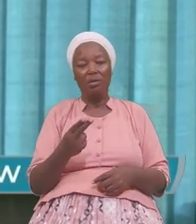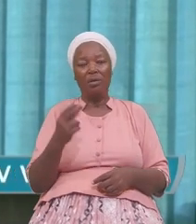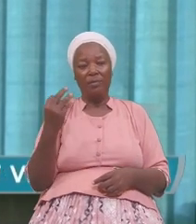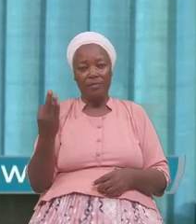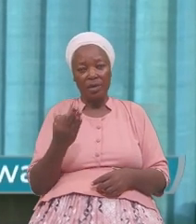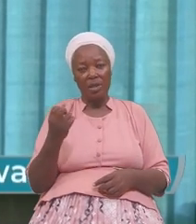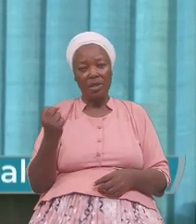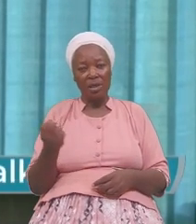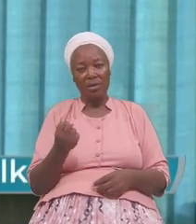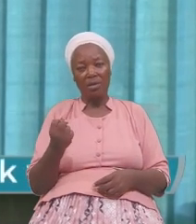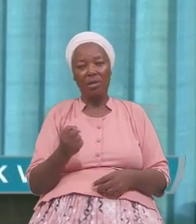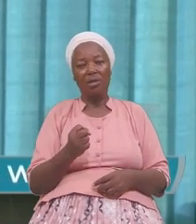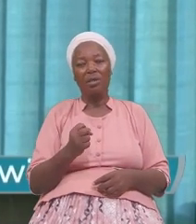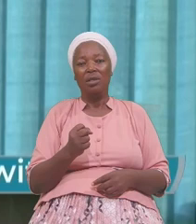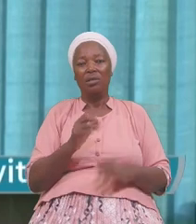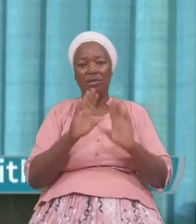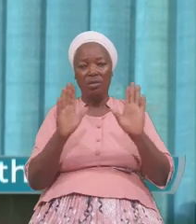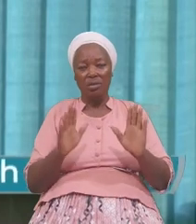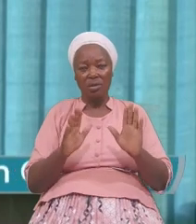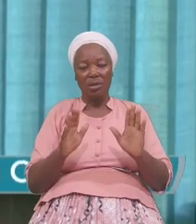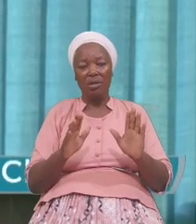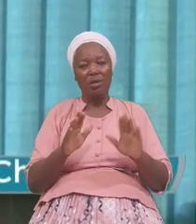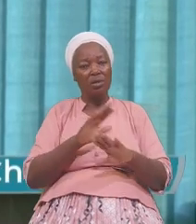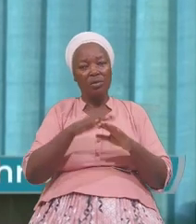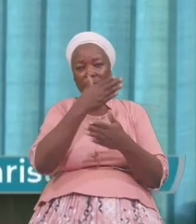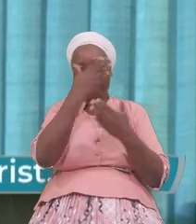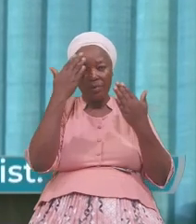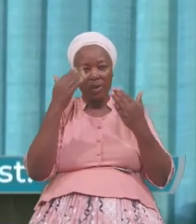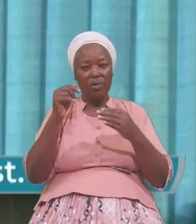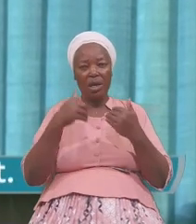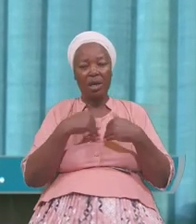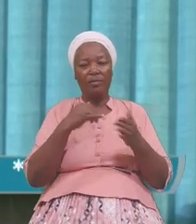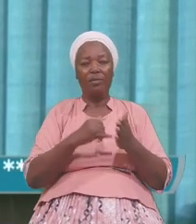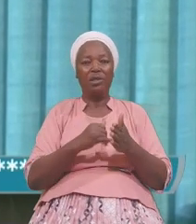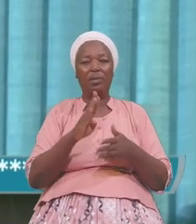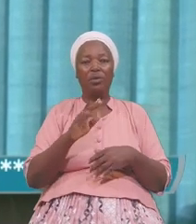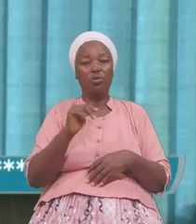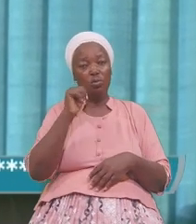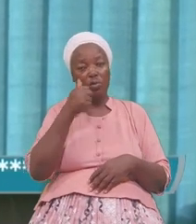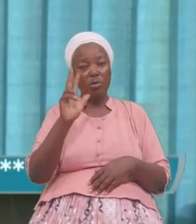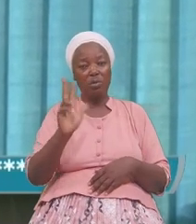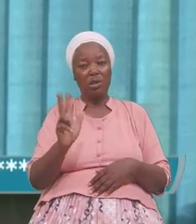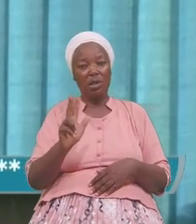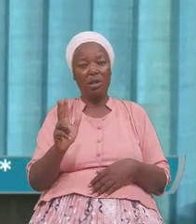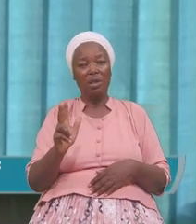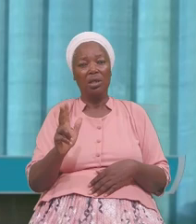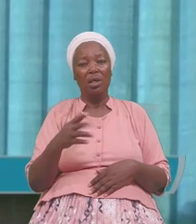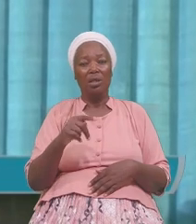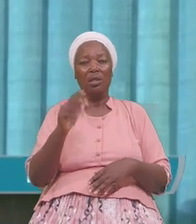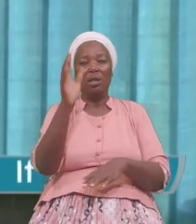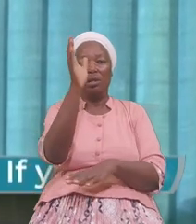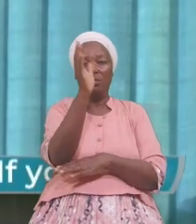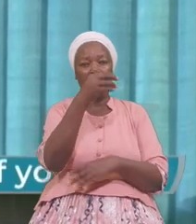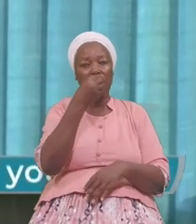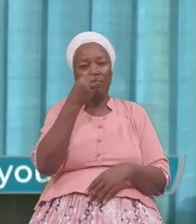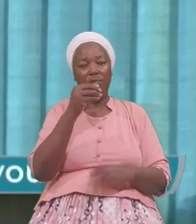with Jesus tomorrow at 3 p.m. right in these premises over there at the choir room.